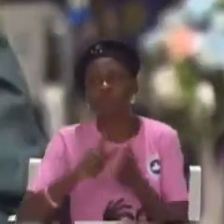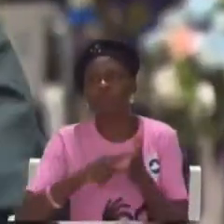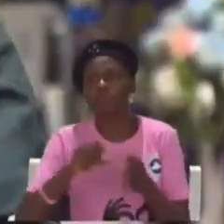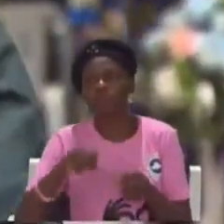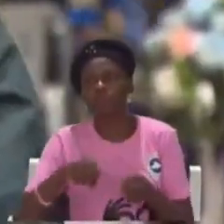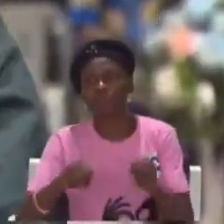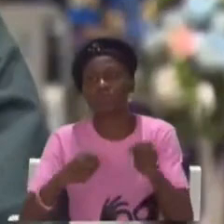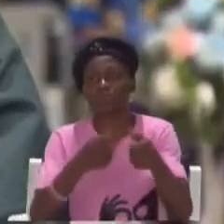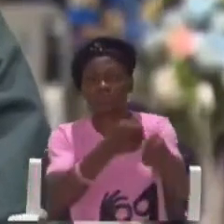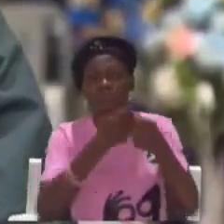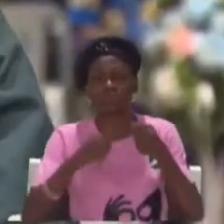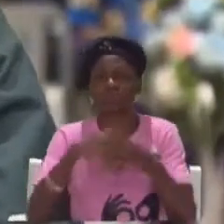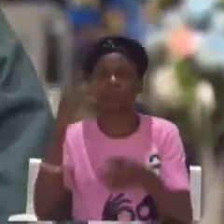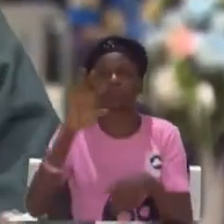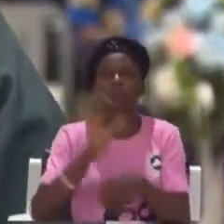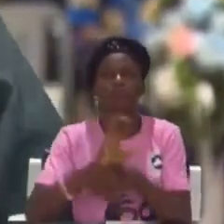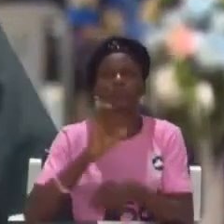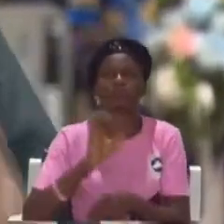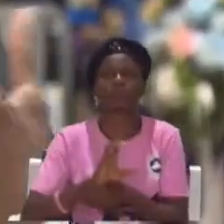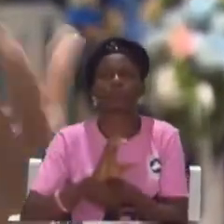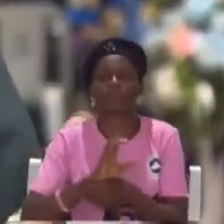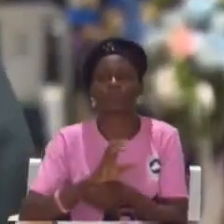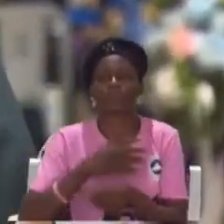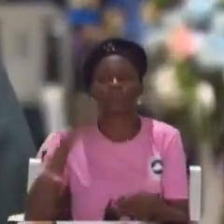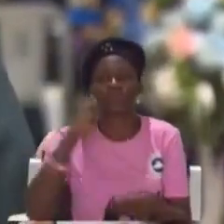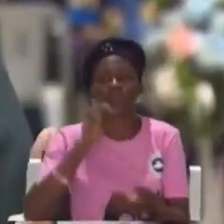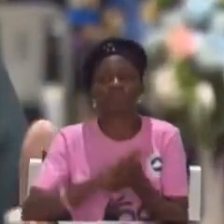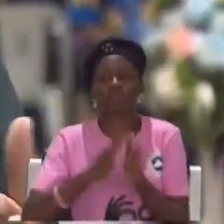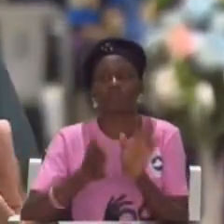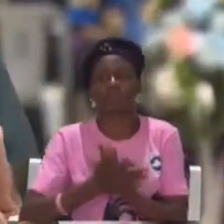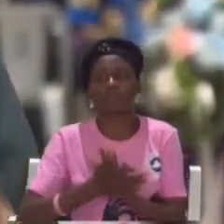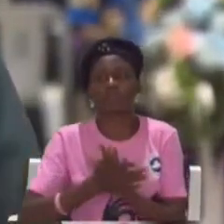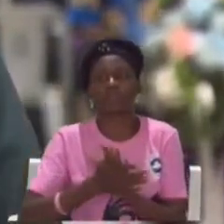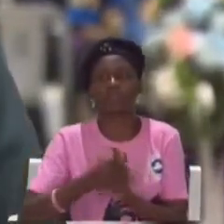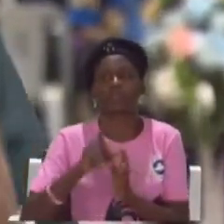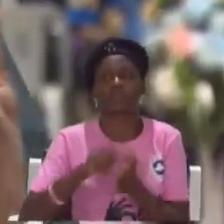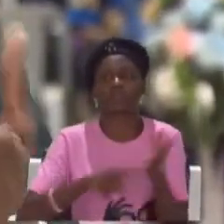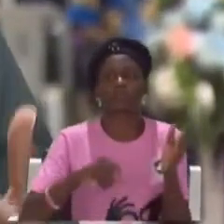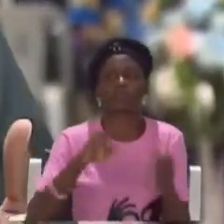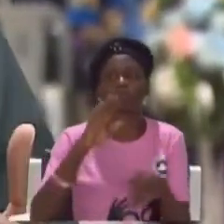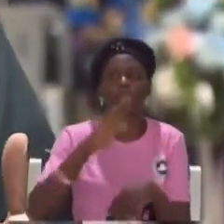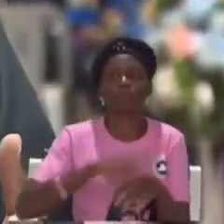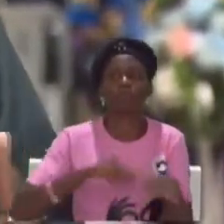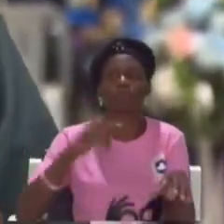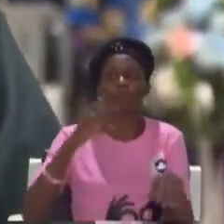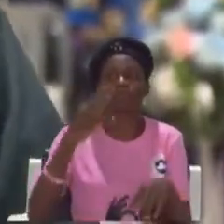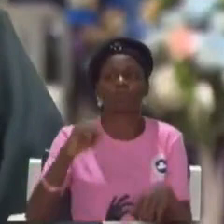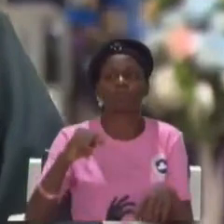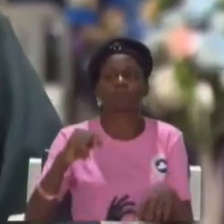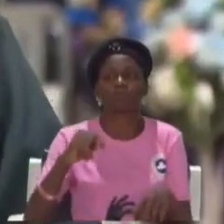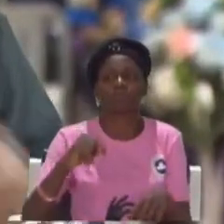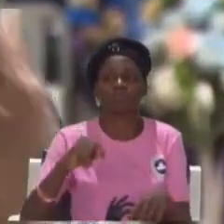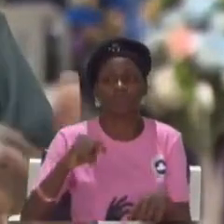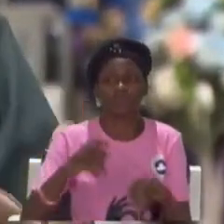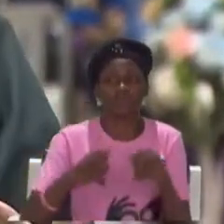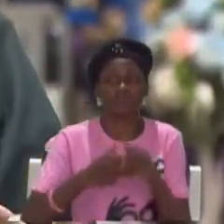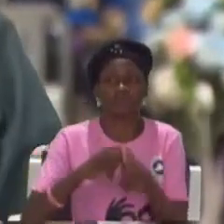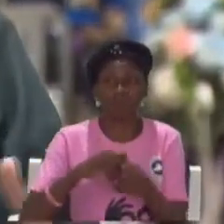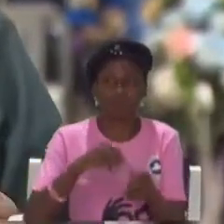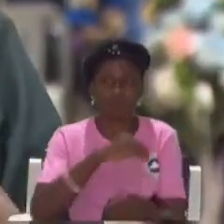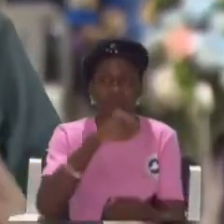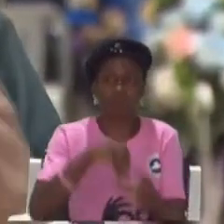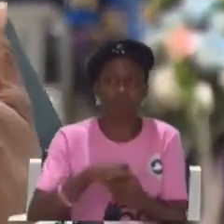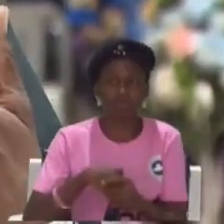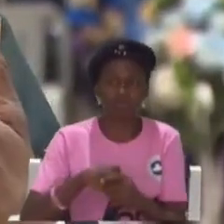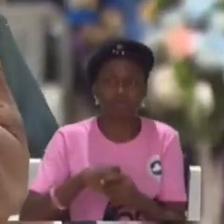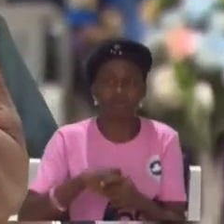him out of the church and he became what you would call here one of the area boys involved in the